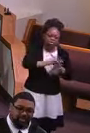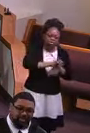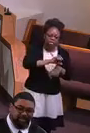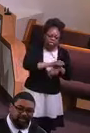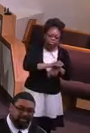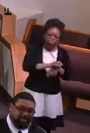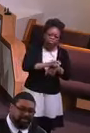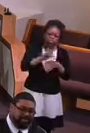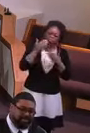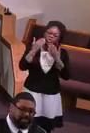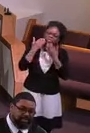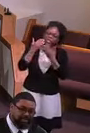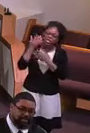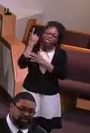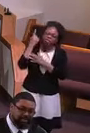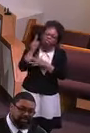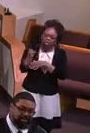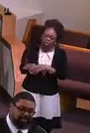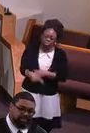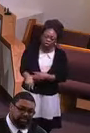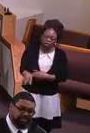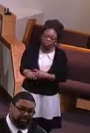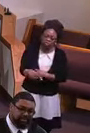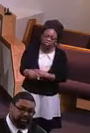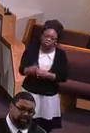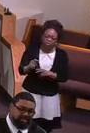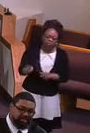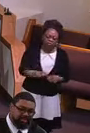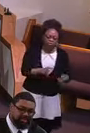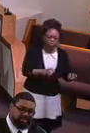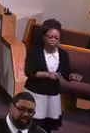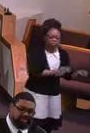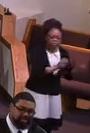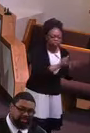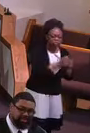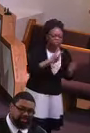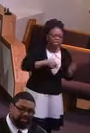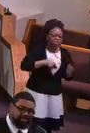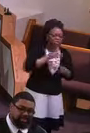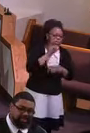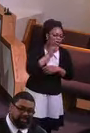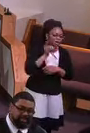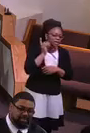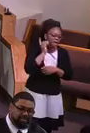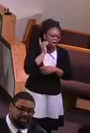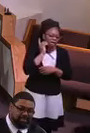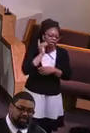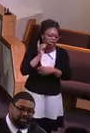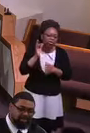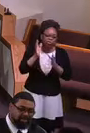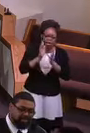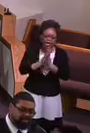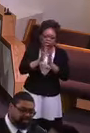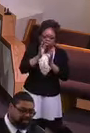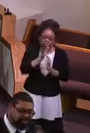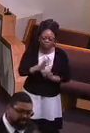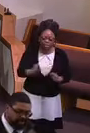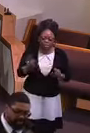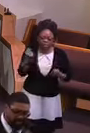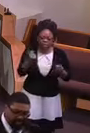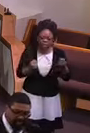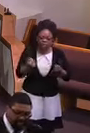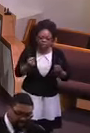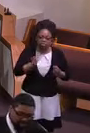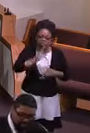coming, Lord. And Lord, we thank you for those that will be traveling with us in Pontiac. We ask your blessings upon their vehicles, Lord, that we'll all